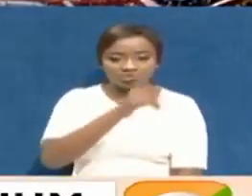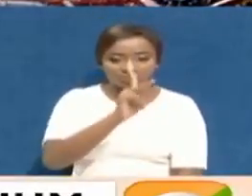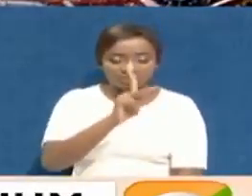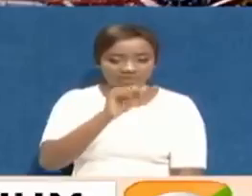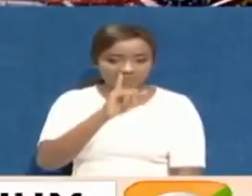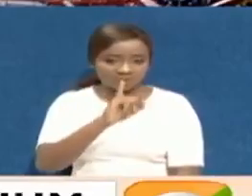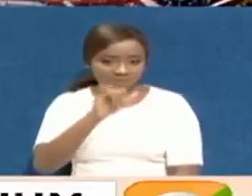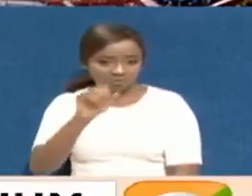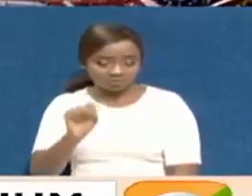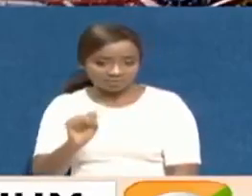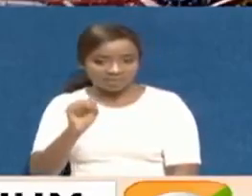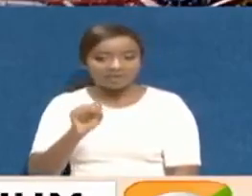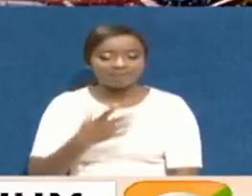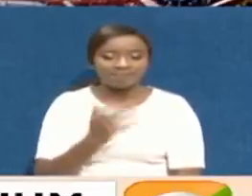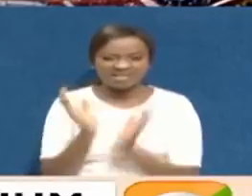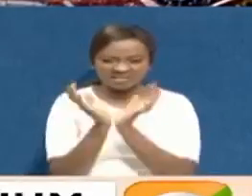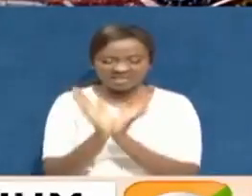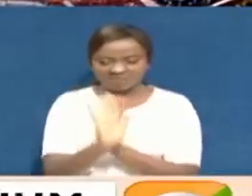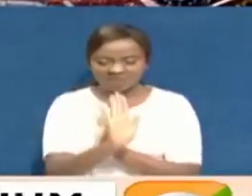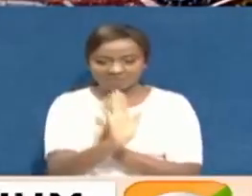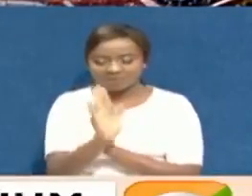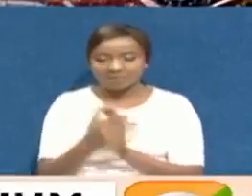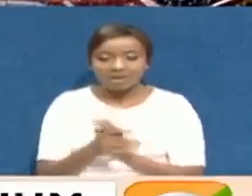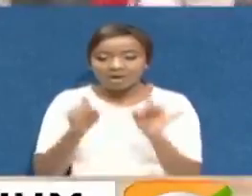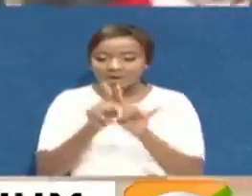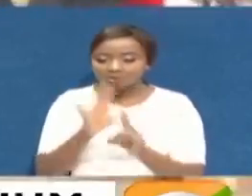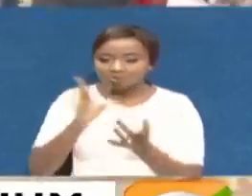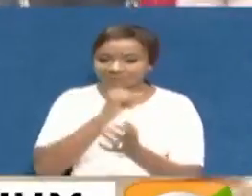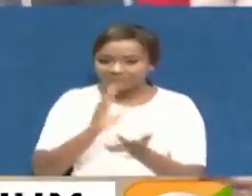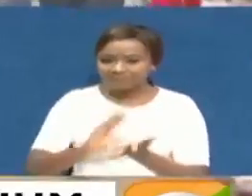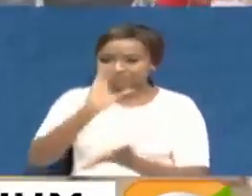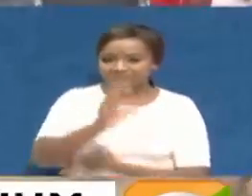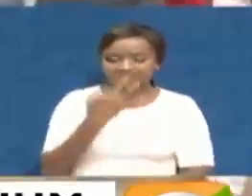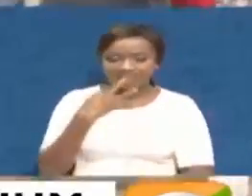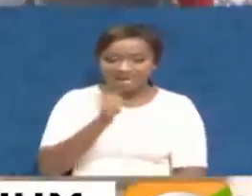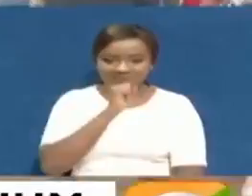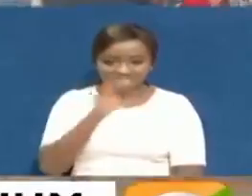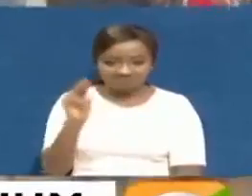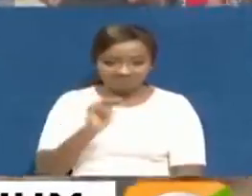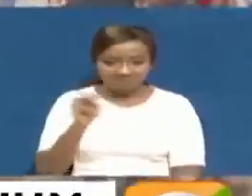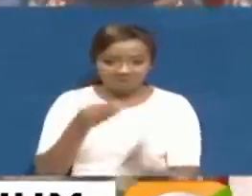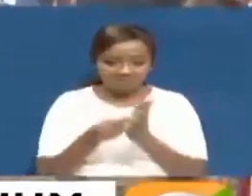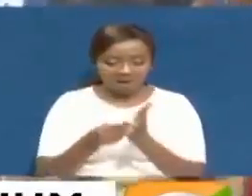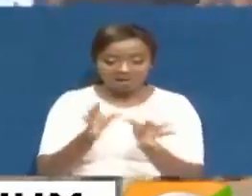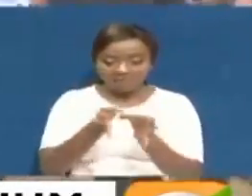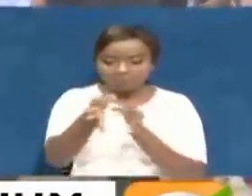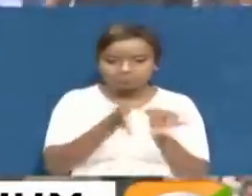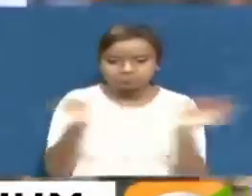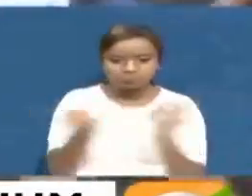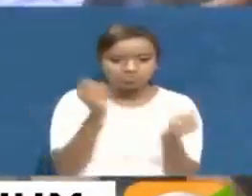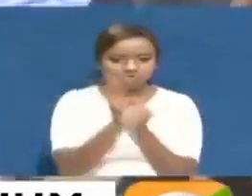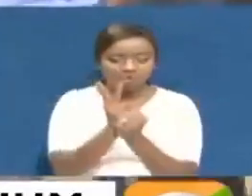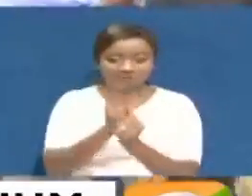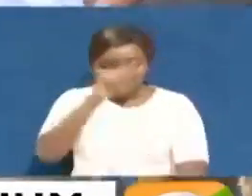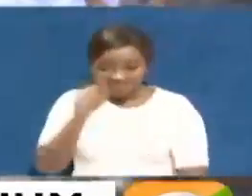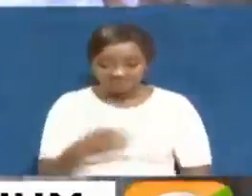in Mamboleo, Kisumu. The government had allocated 350 million Kenya shillings for the 12,000-seater stadium, which